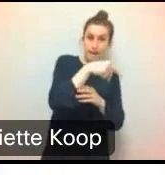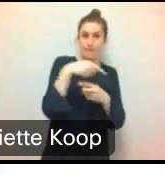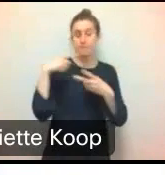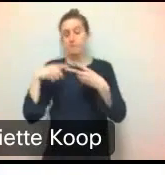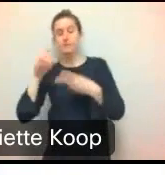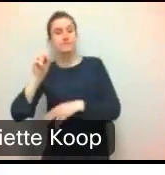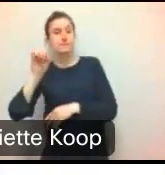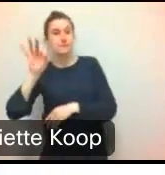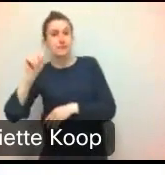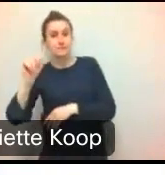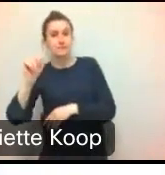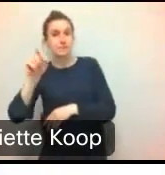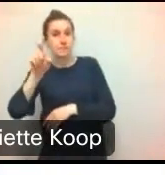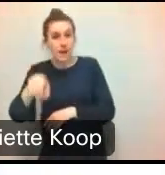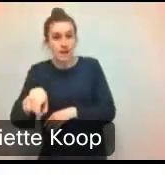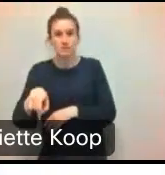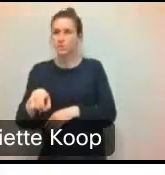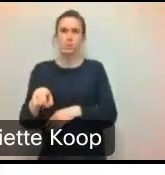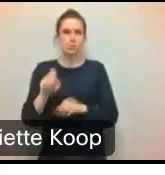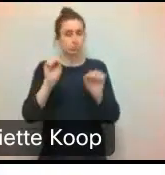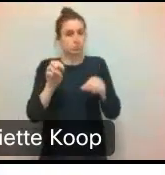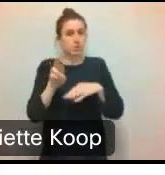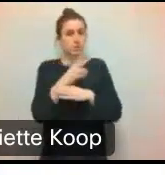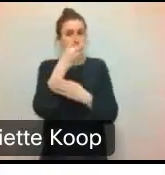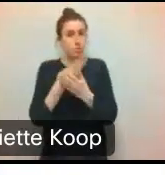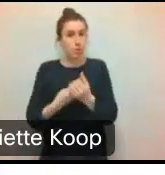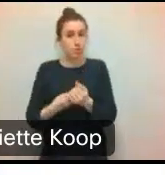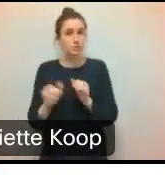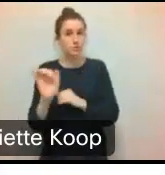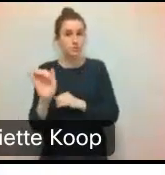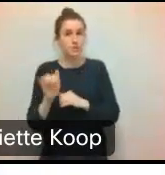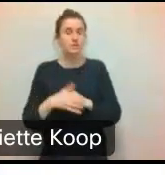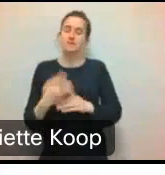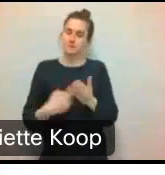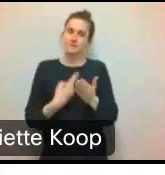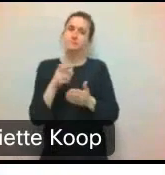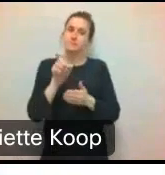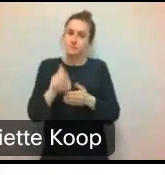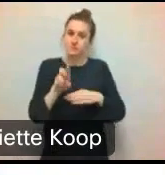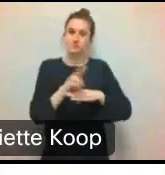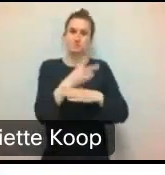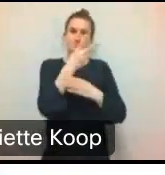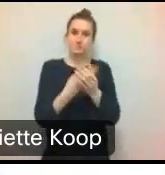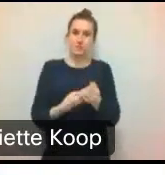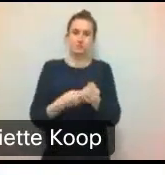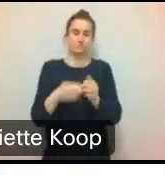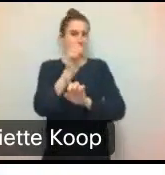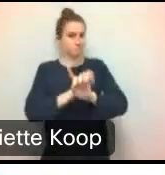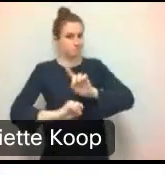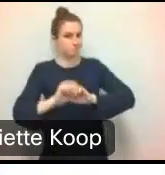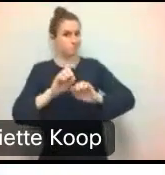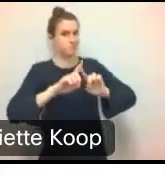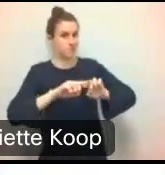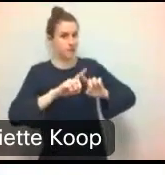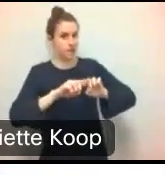SIFT. I think you can use both. I think sometimes you use both depending on the situation. I think it depends on